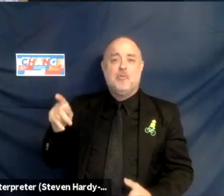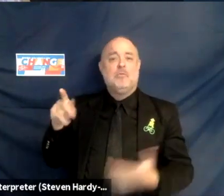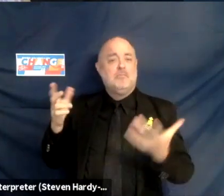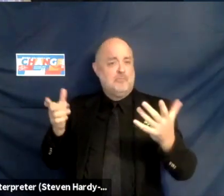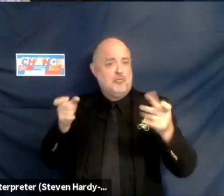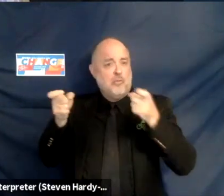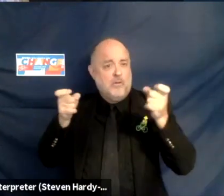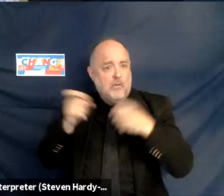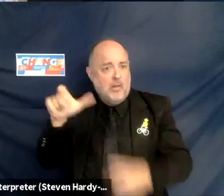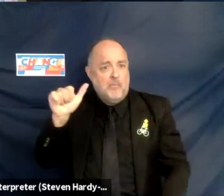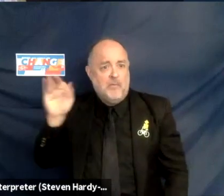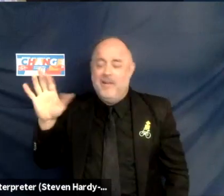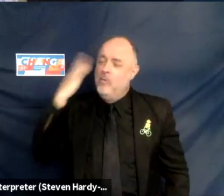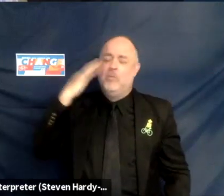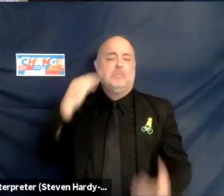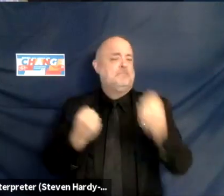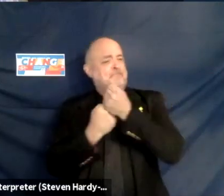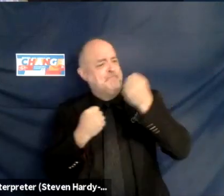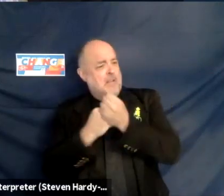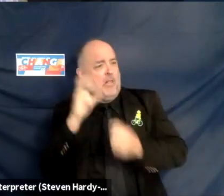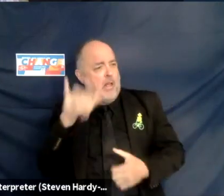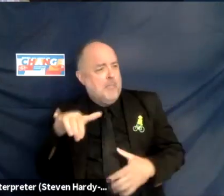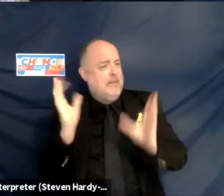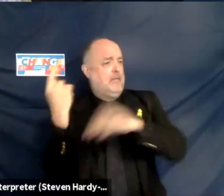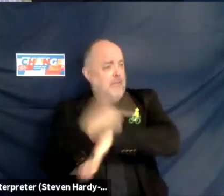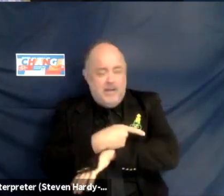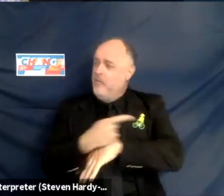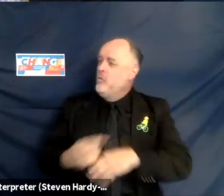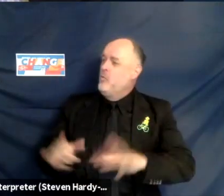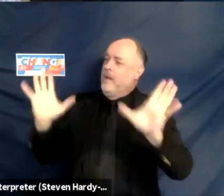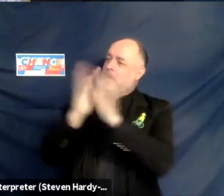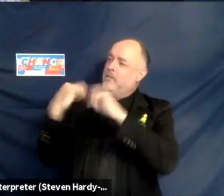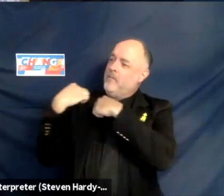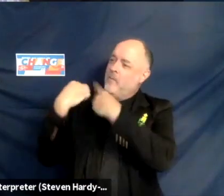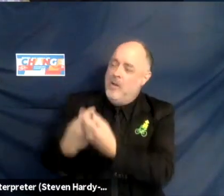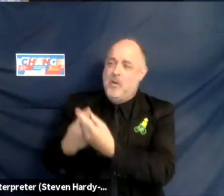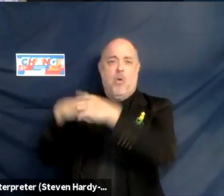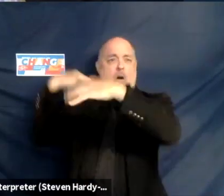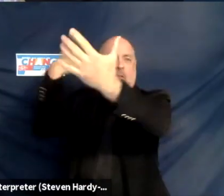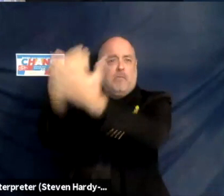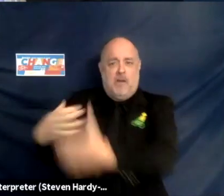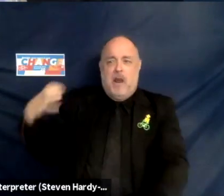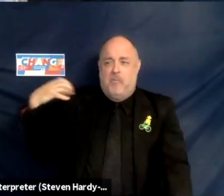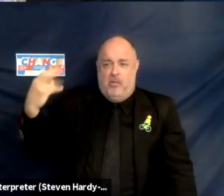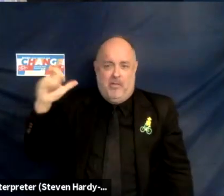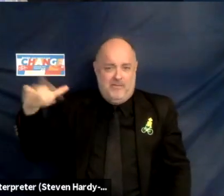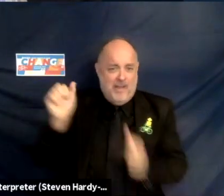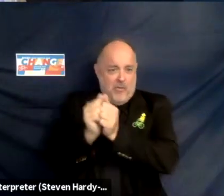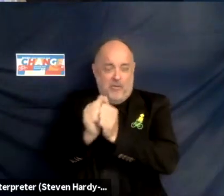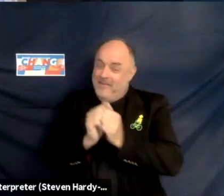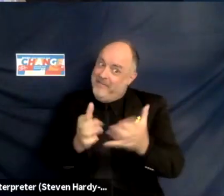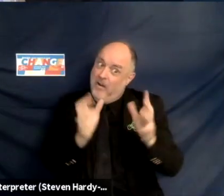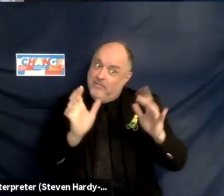Bicyclists. It's lobby day, and I know you are all having great meetings already as we climb Capitol Hill together online today. I'm sure you're as thrilled